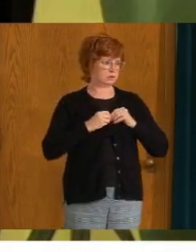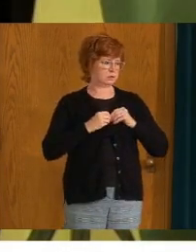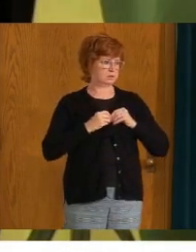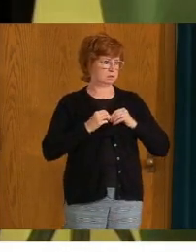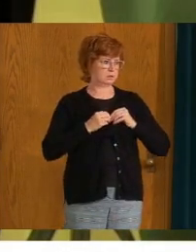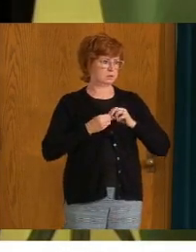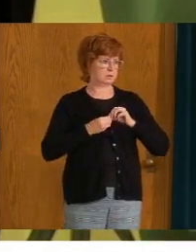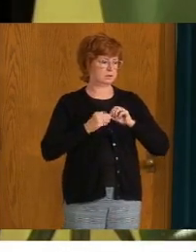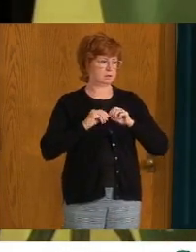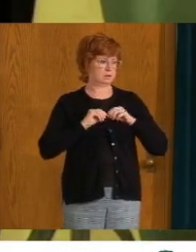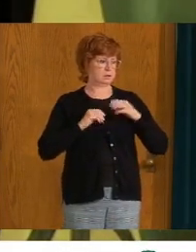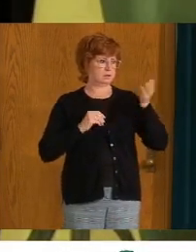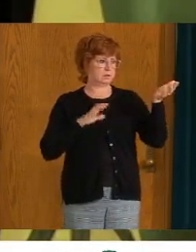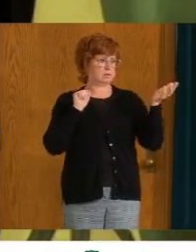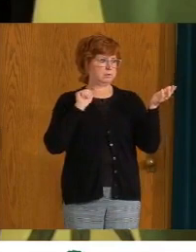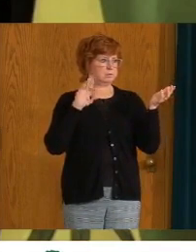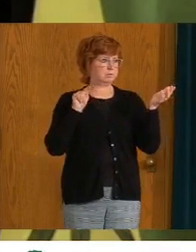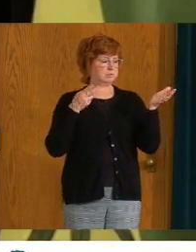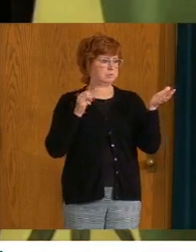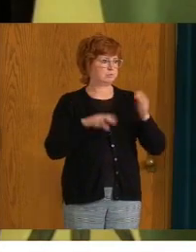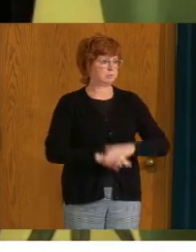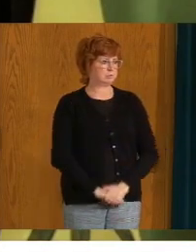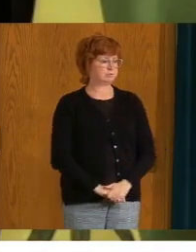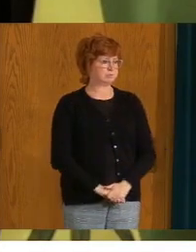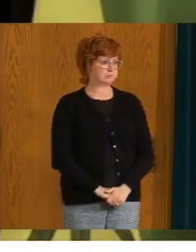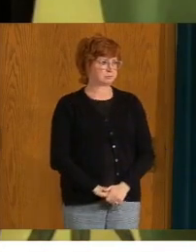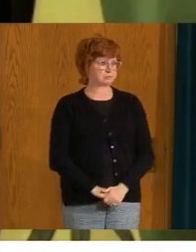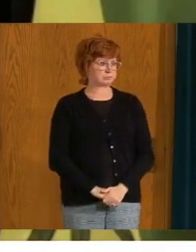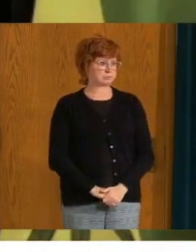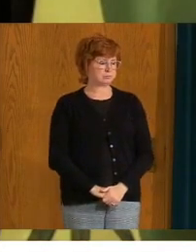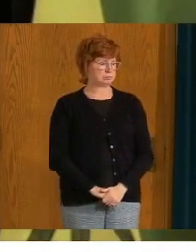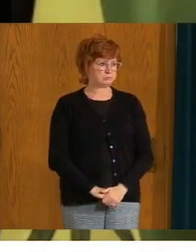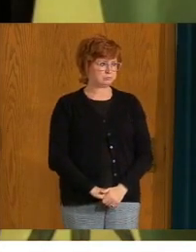Yes, you talked about the fact that